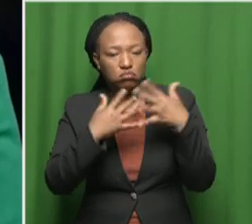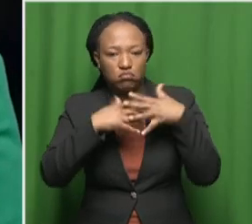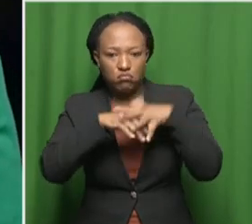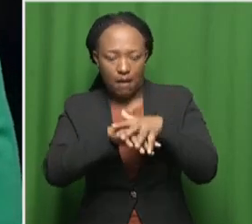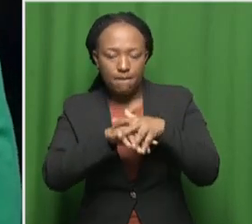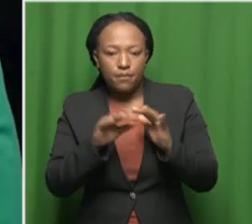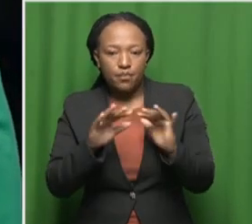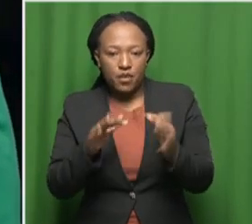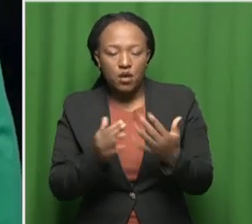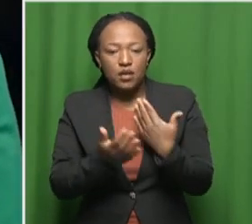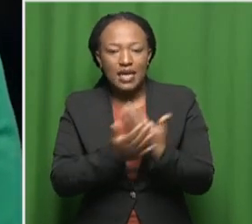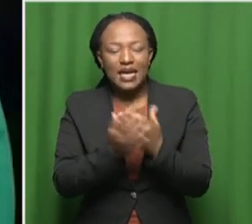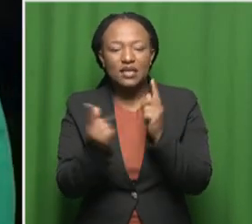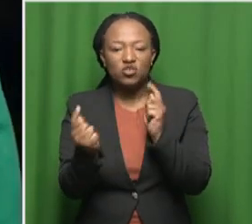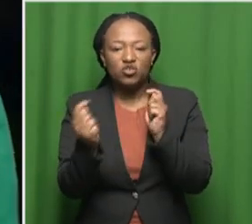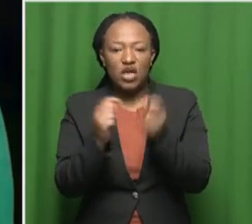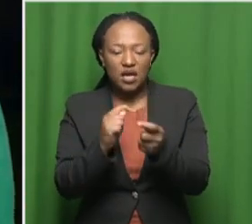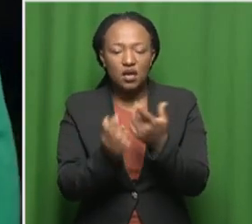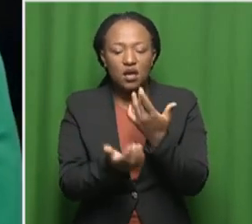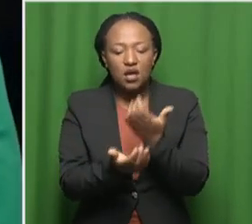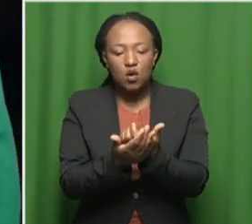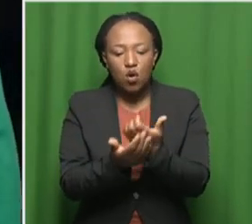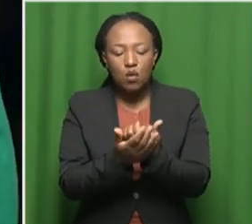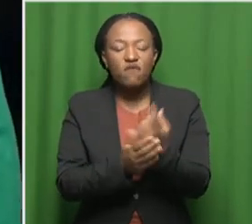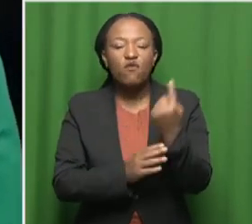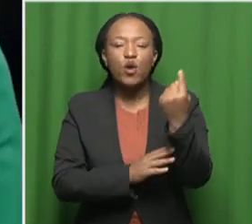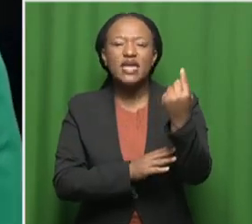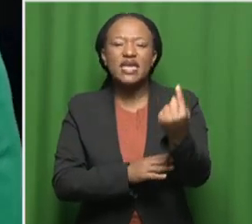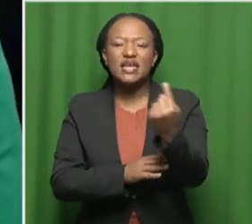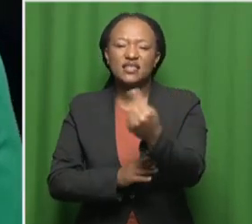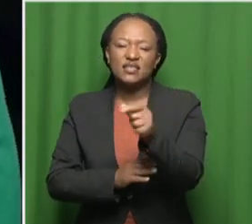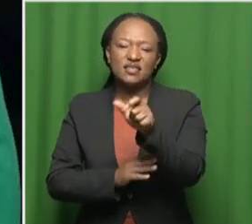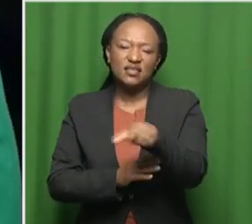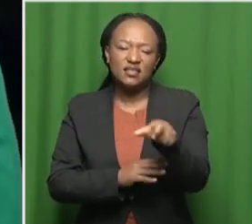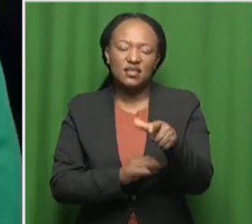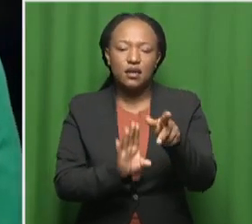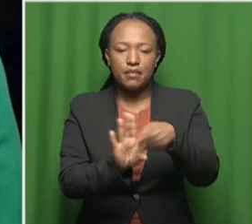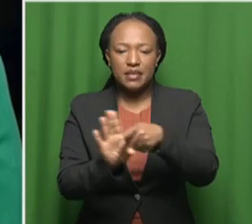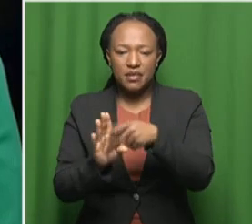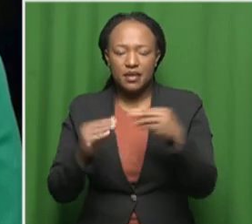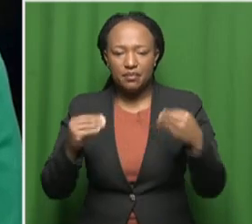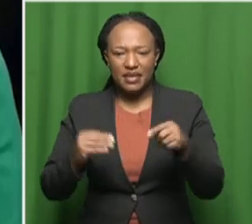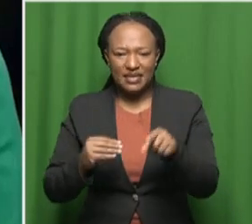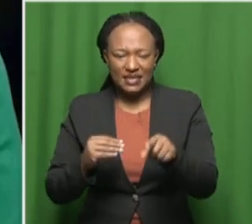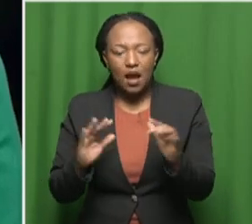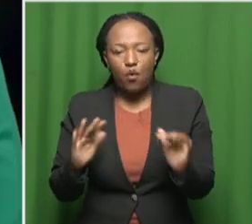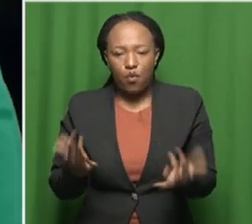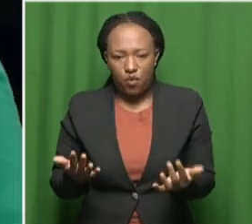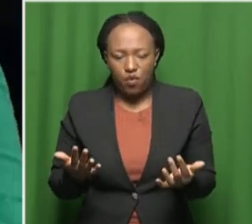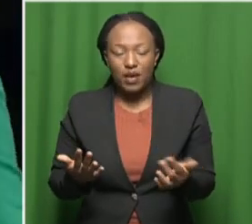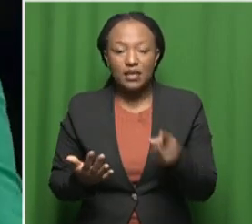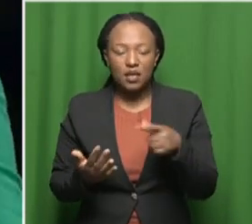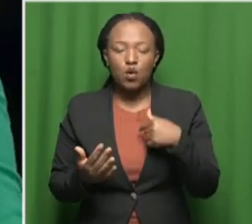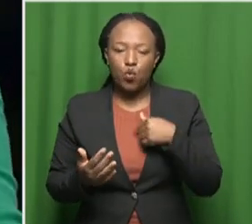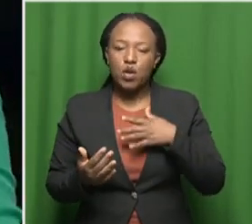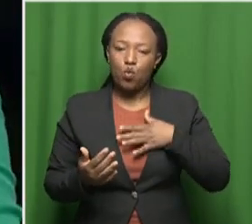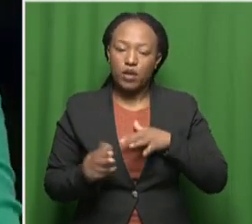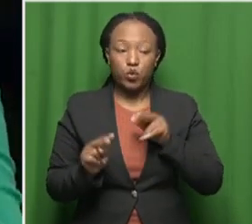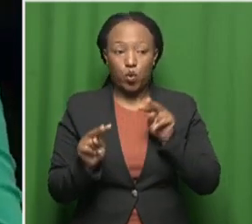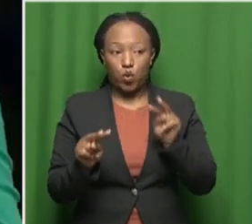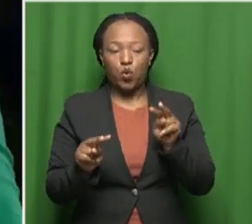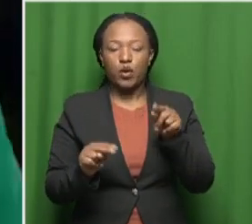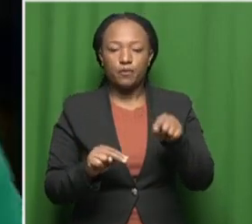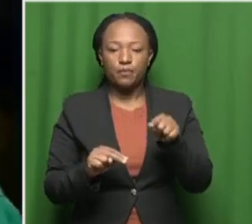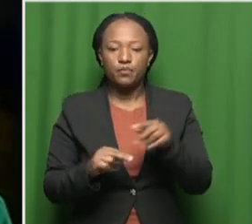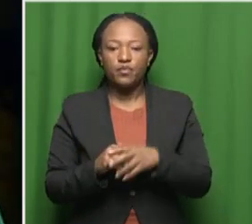they can be able to change the economic status of each individual that is participating in business? And that's what we're looking at. On